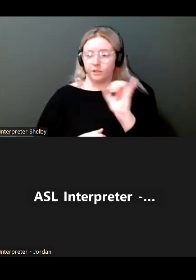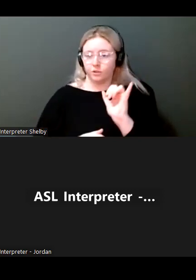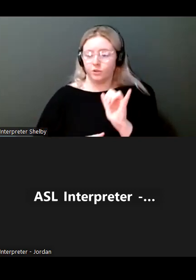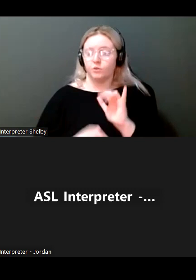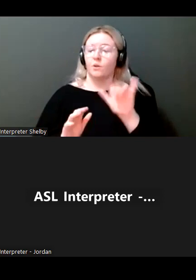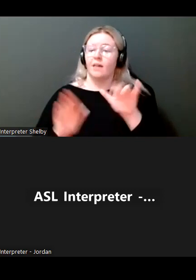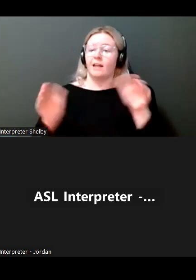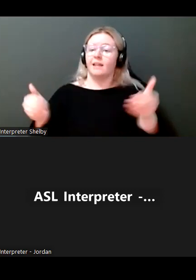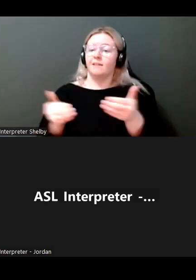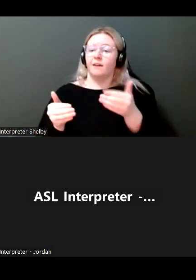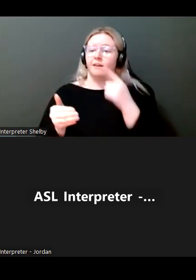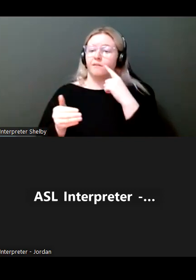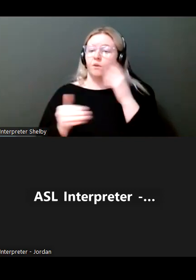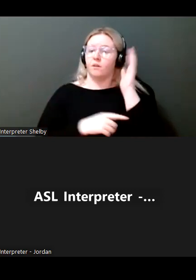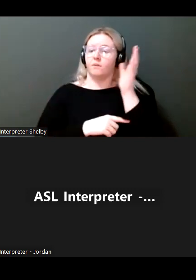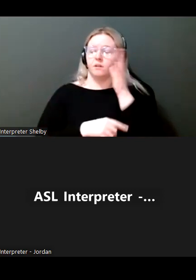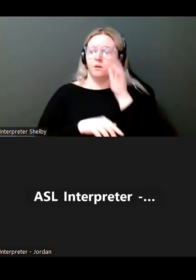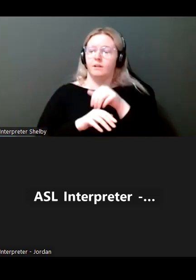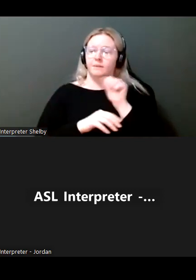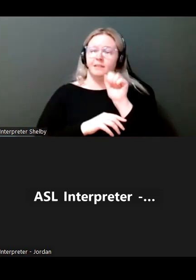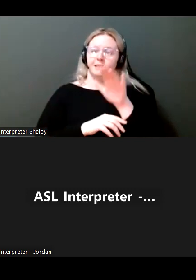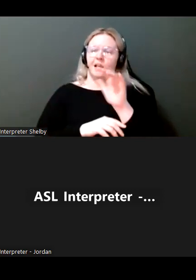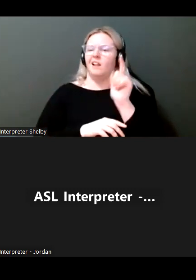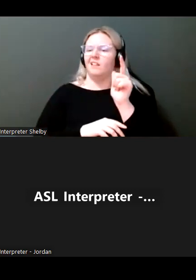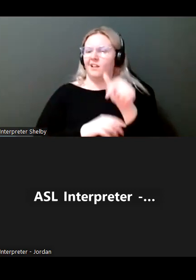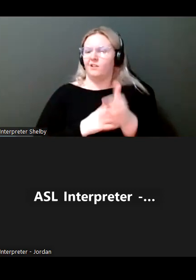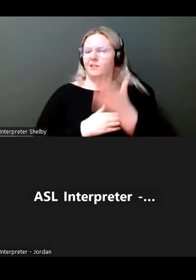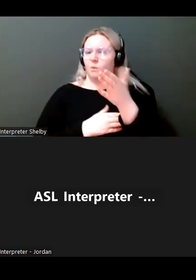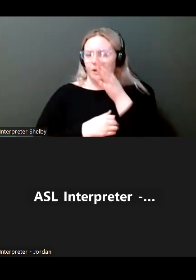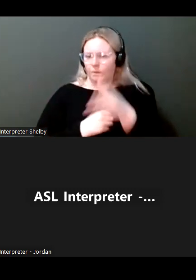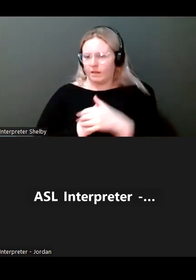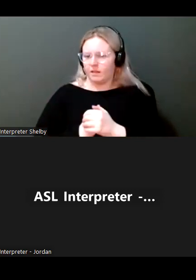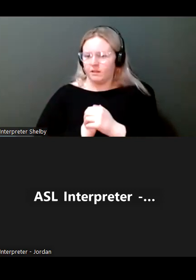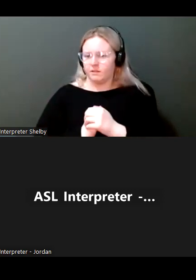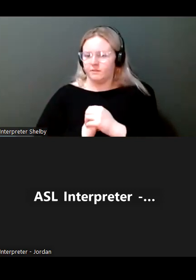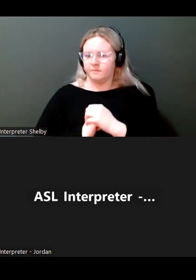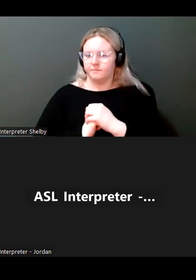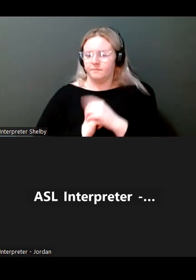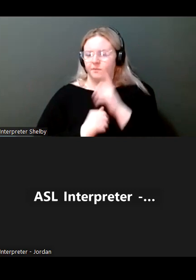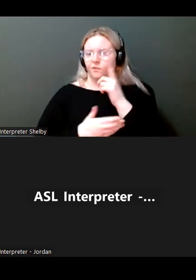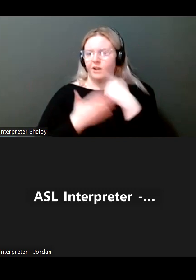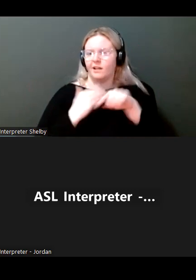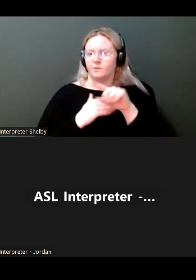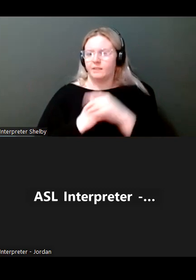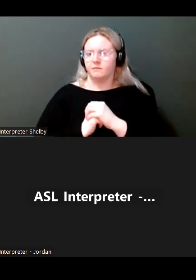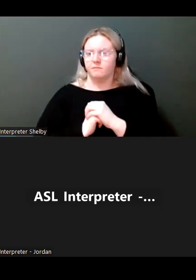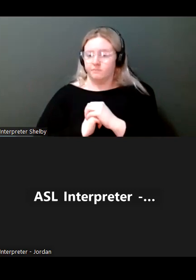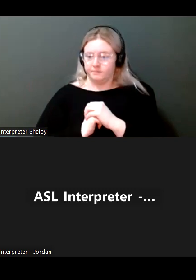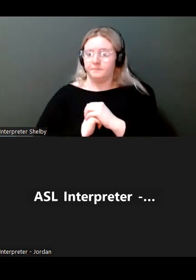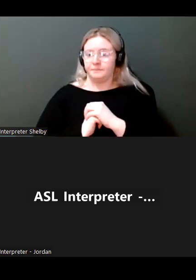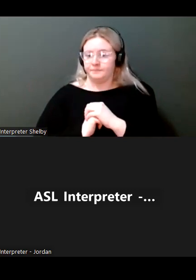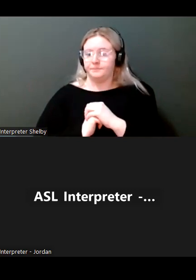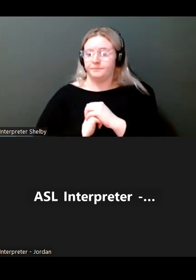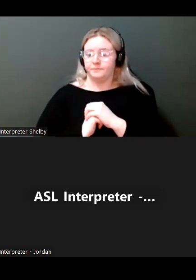for that presentation will be sent out later on this morning. That invitation for next week will be sent out.